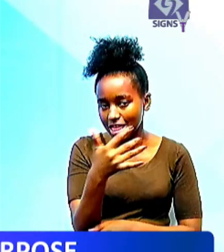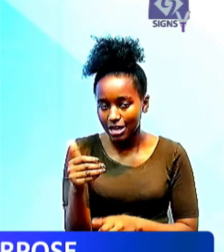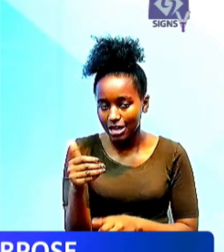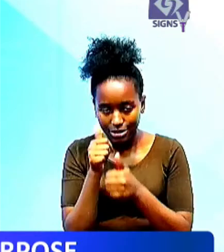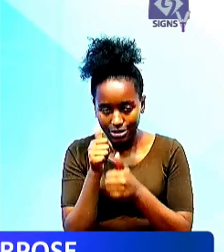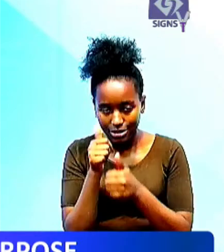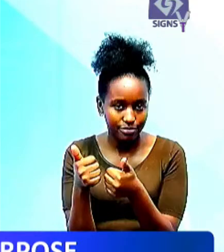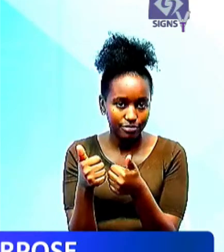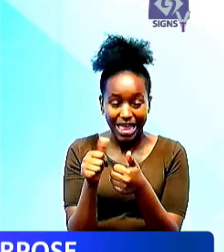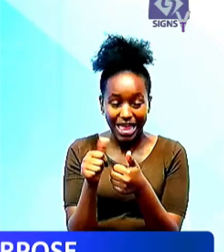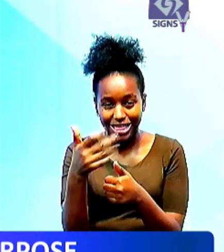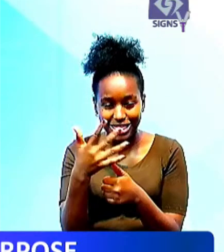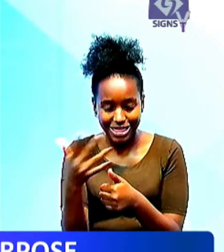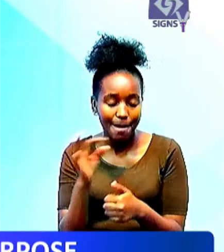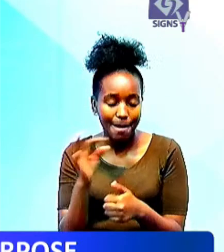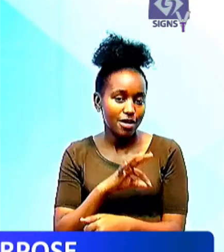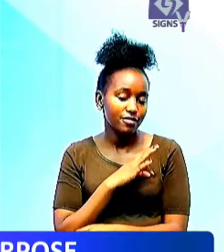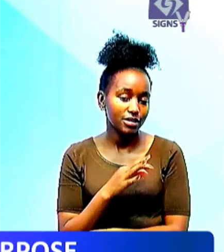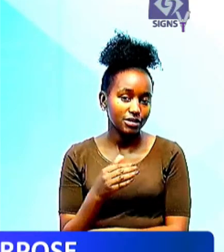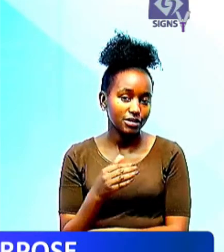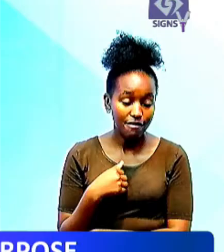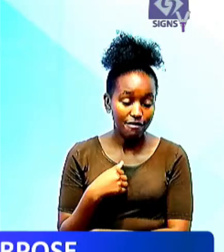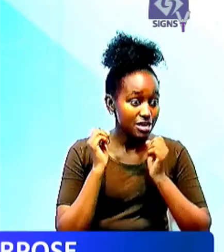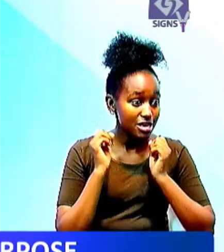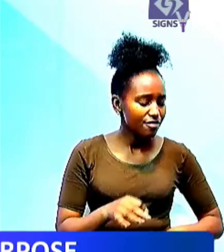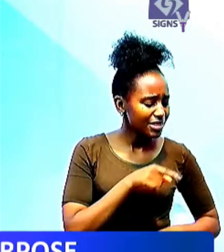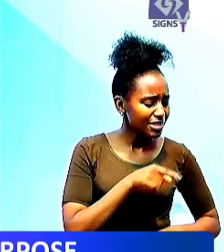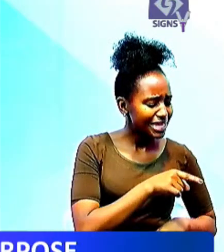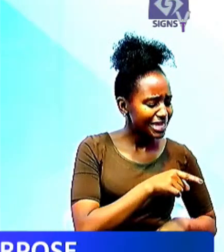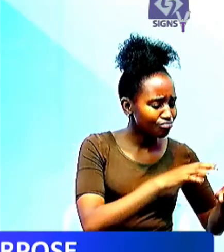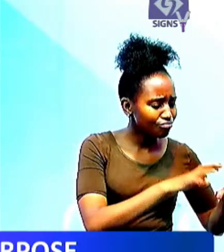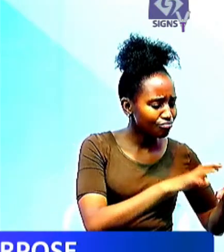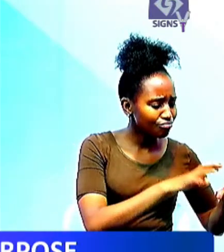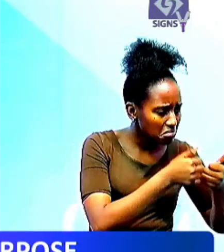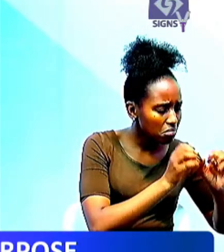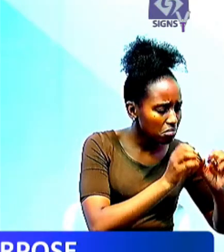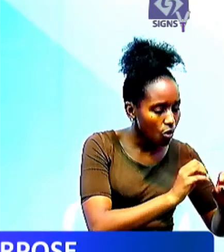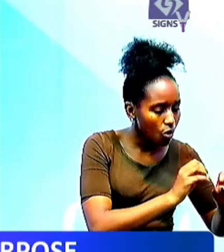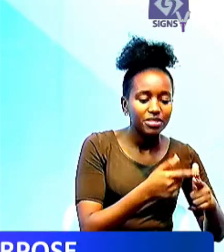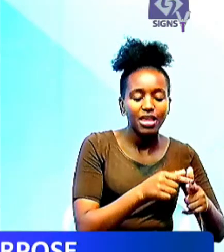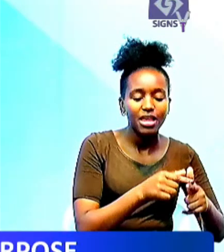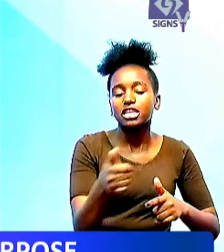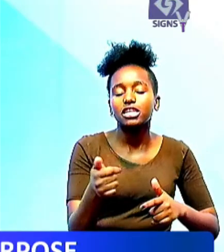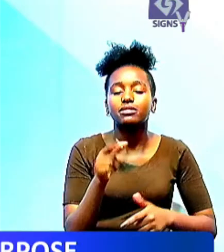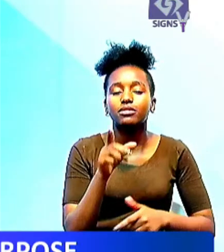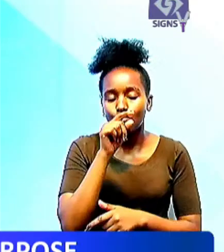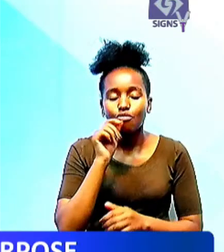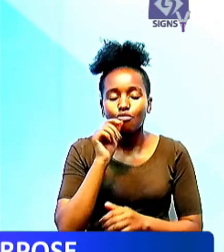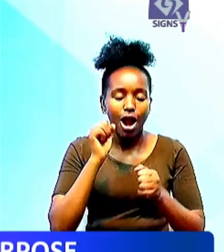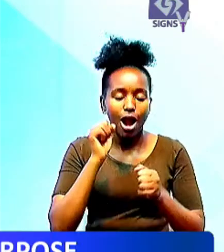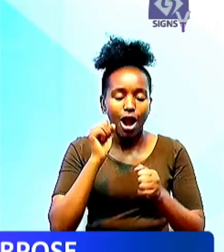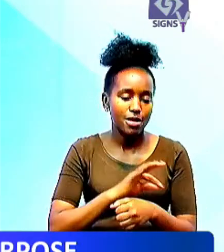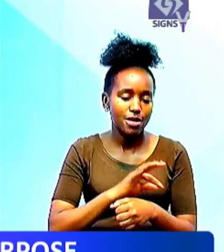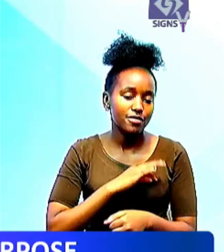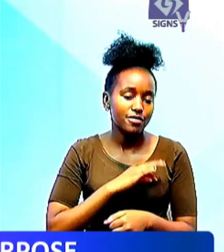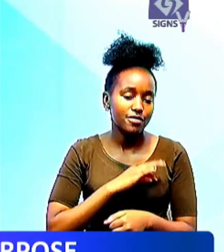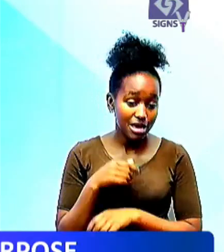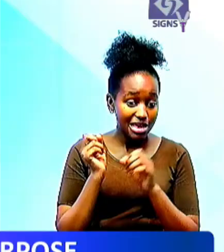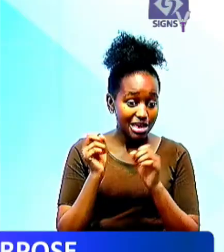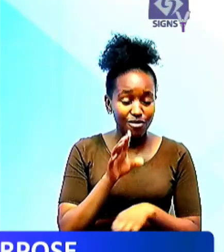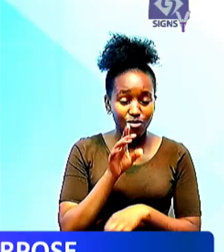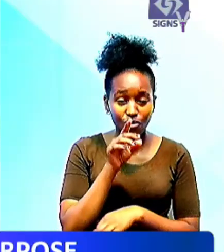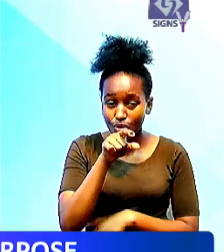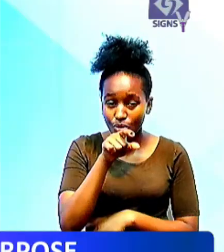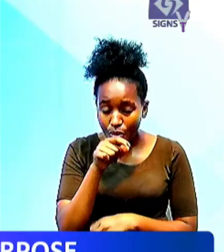have done and you're able to, in case one is not doing well, another one, in case there is no good market for your potato, there's maybe a good market